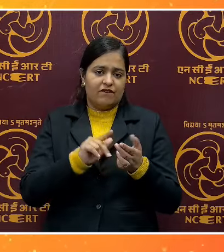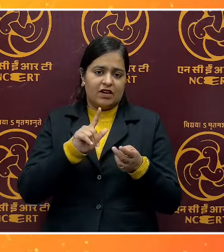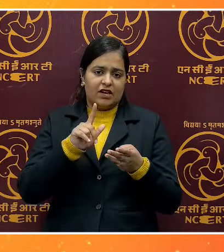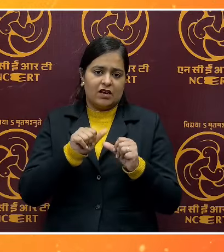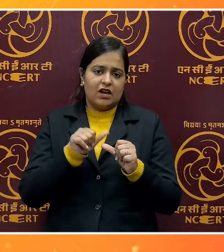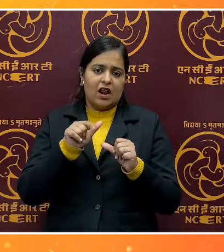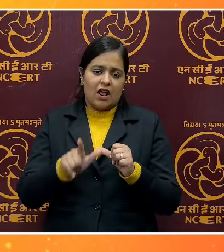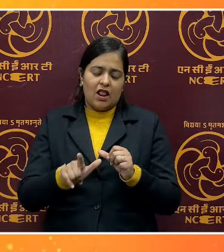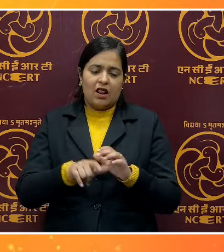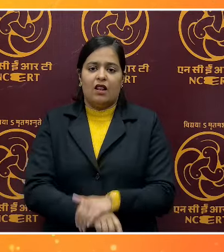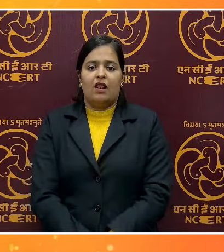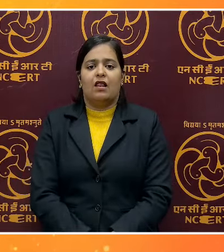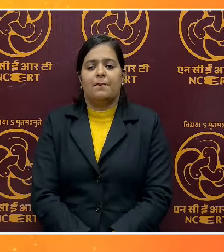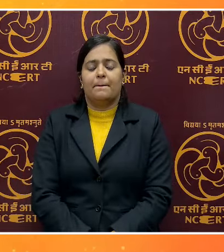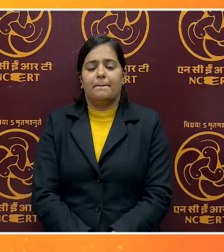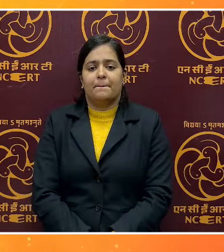PH.